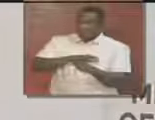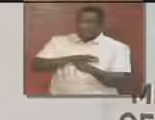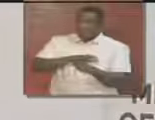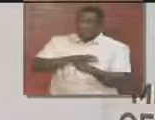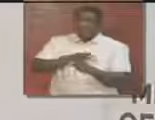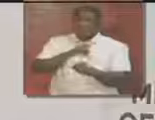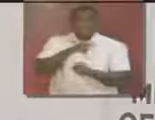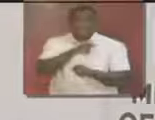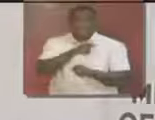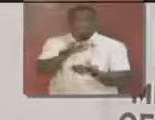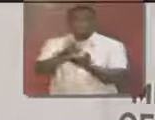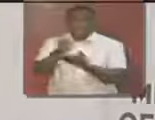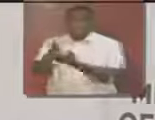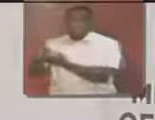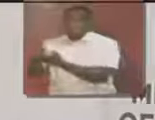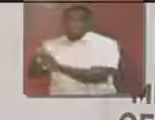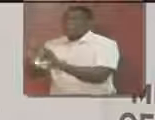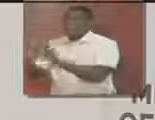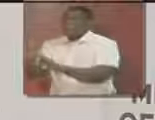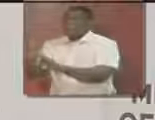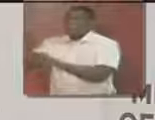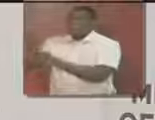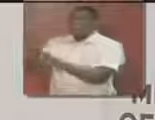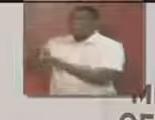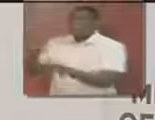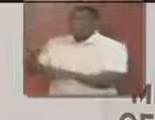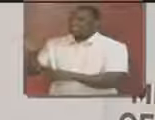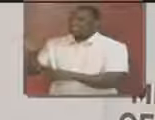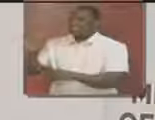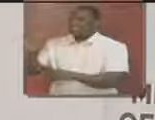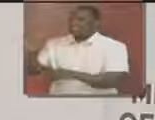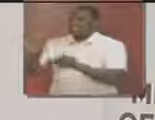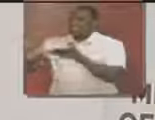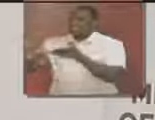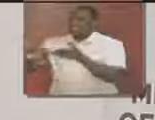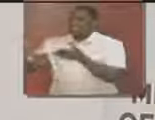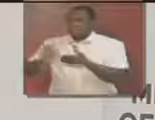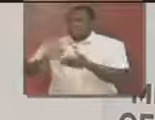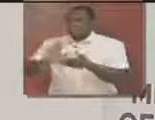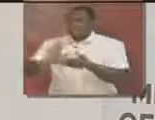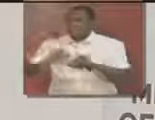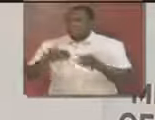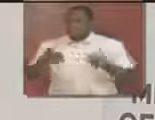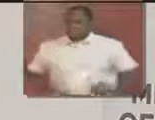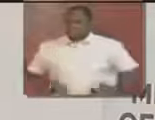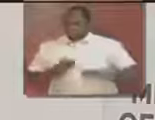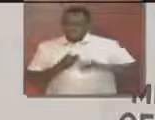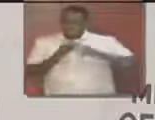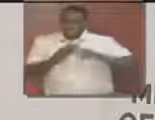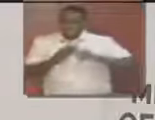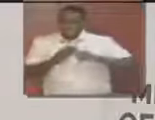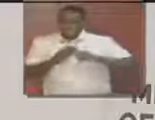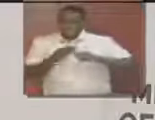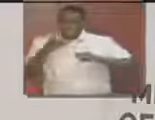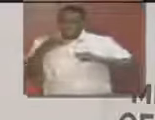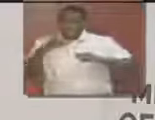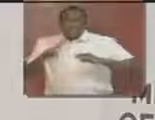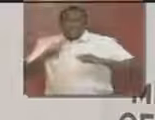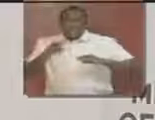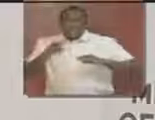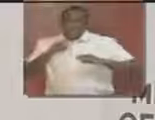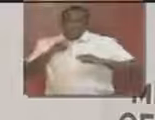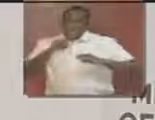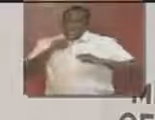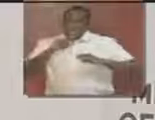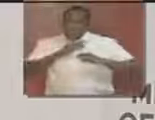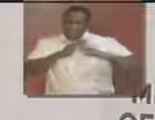ICUs, etc. And when they were checking his immune status, they had to pull him away from those who were infected because they realized it was slowly going down, and his